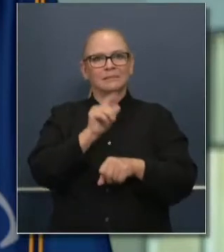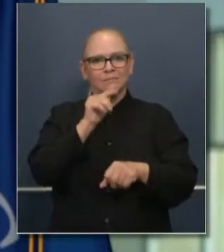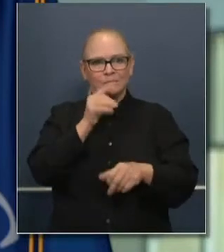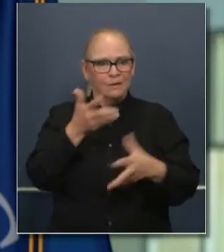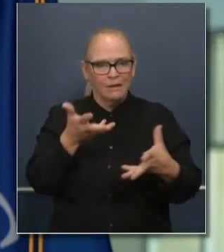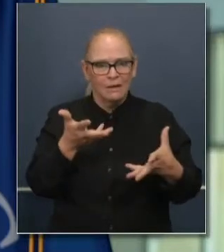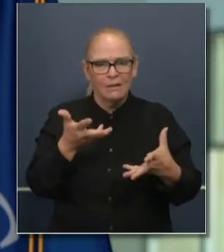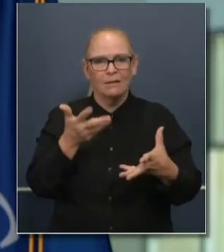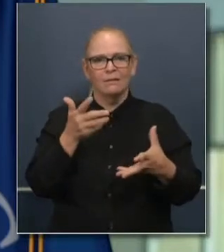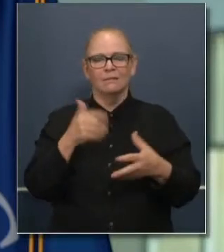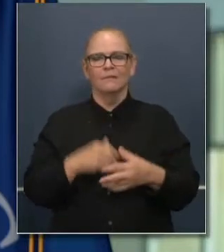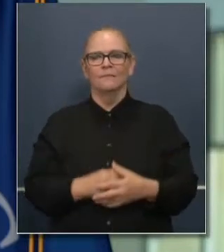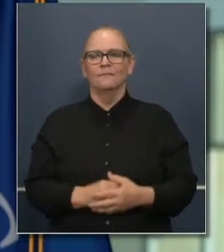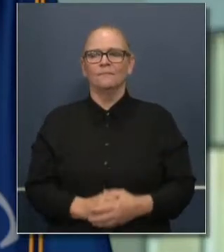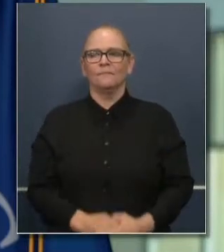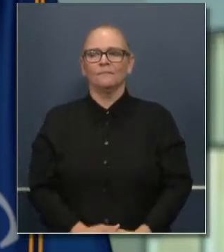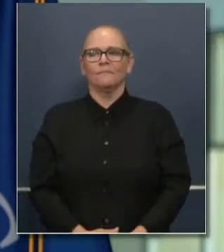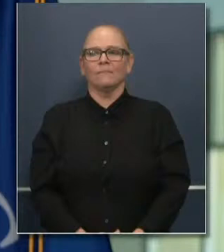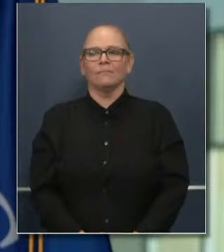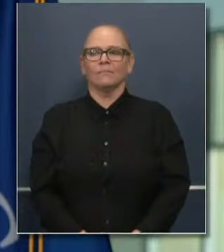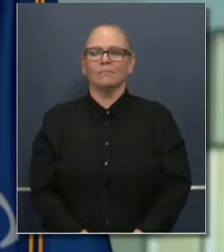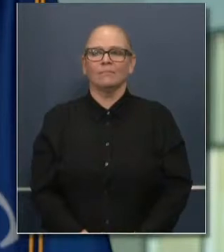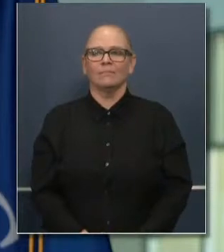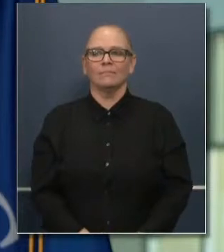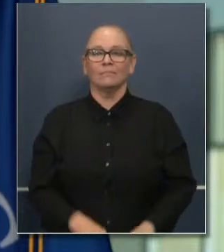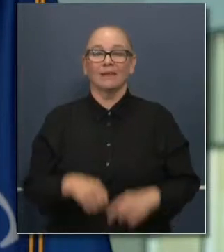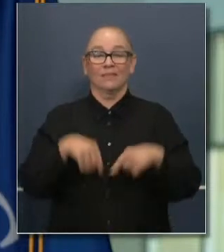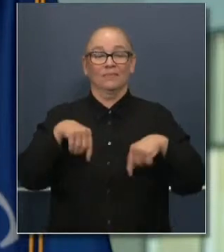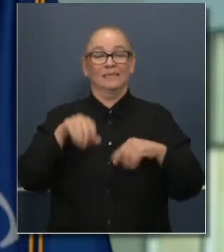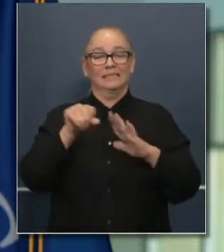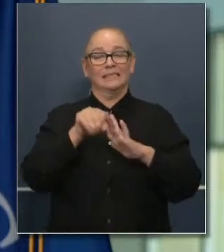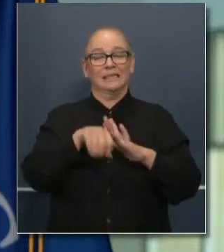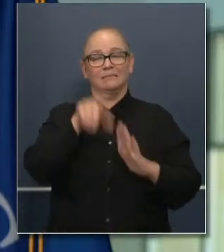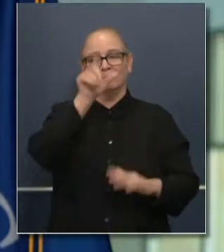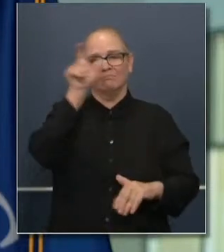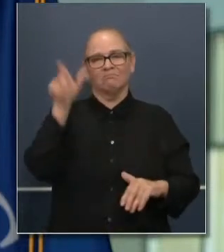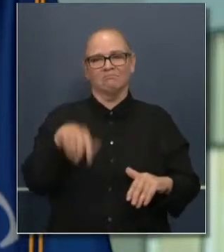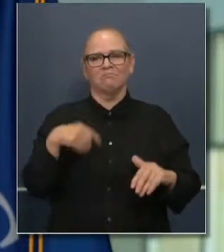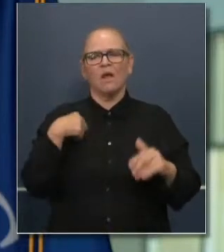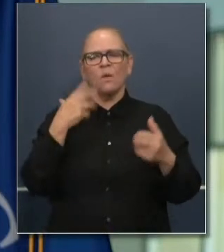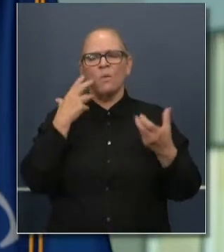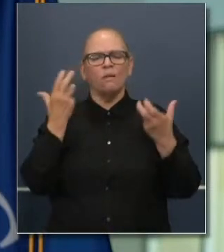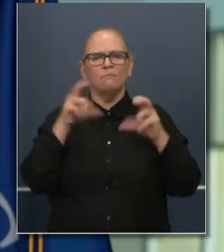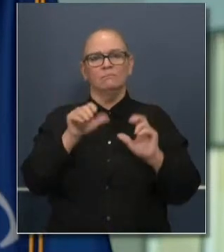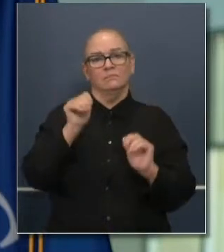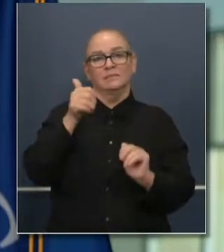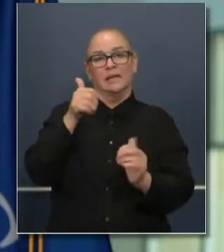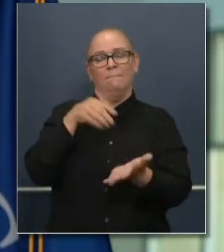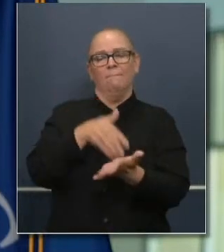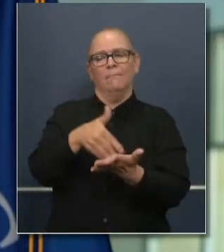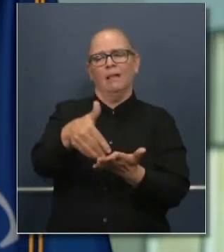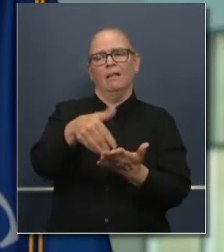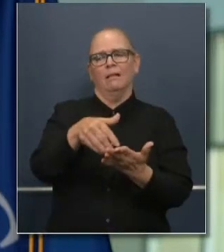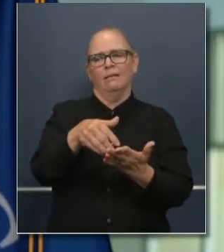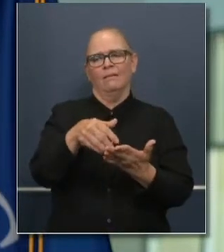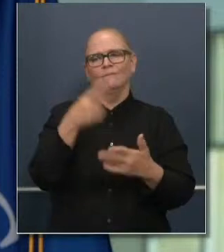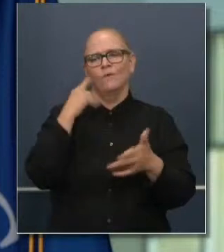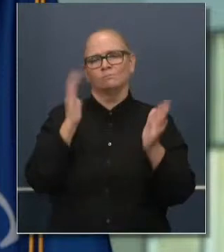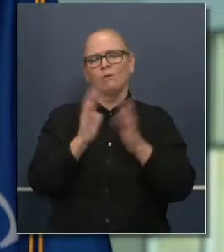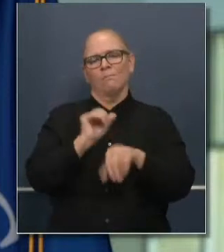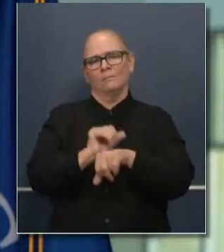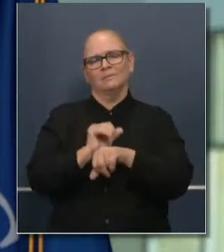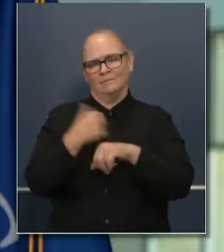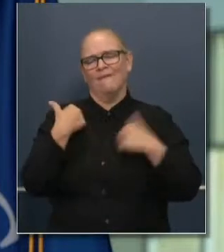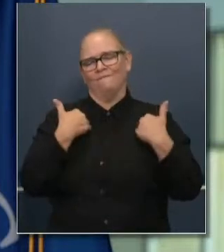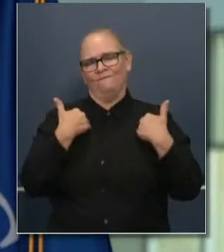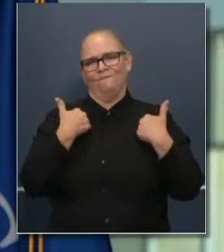account we have in the state of California. We put up tens of millions of dollars for small businesses that otherwise would fall through the cracks on